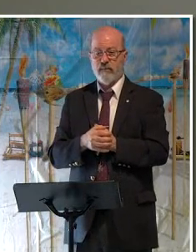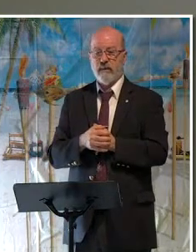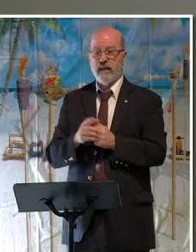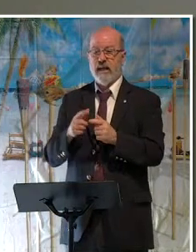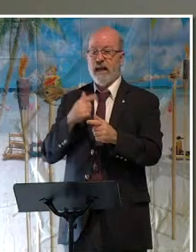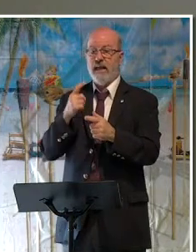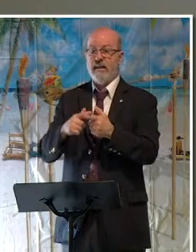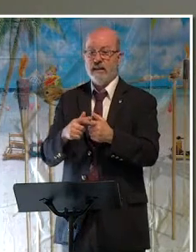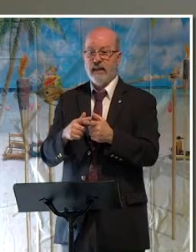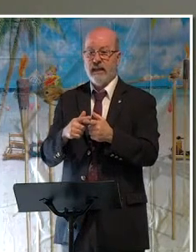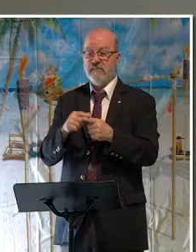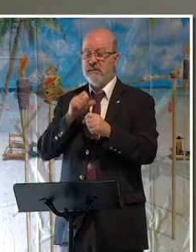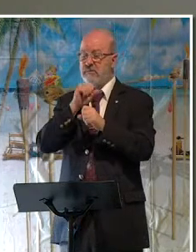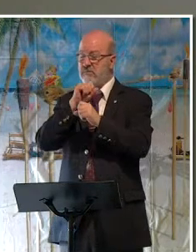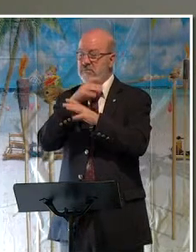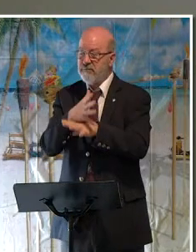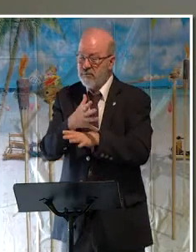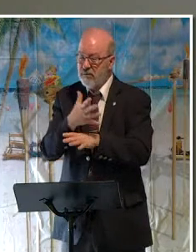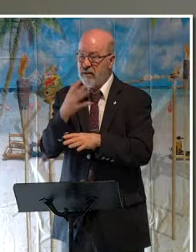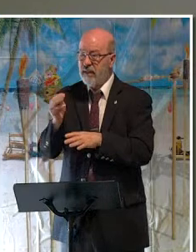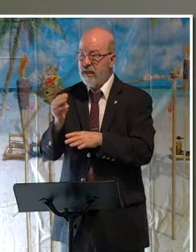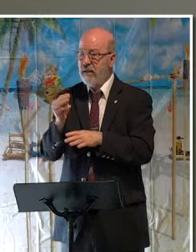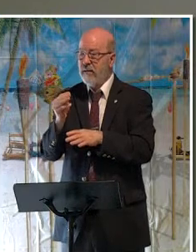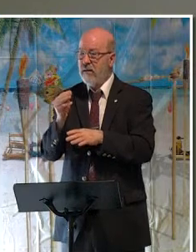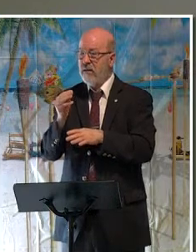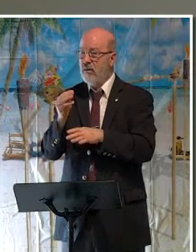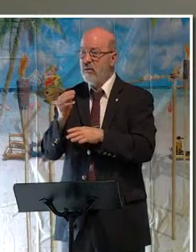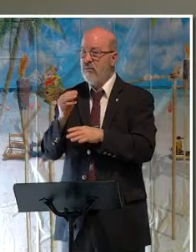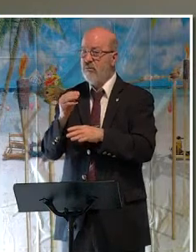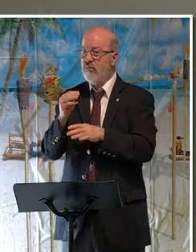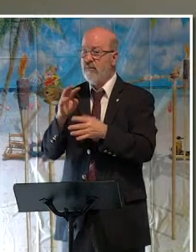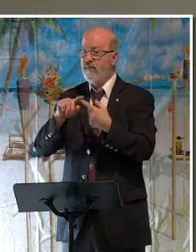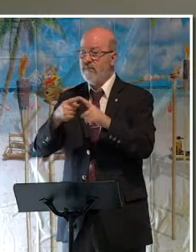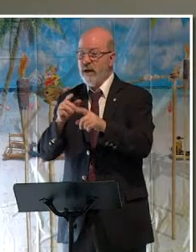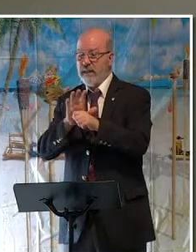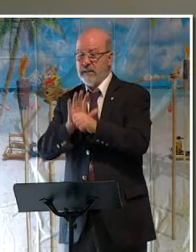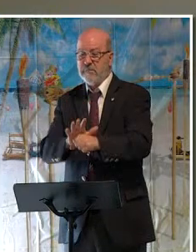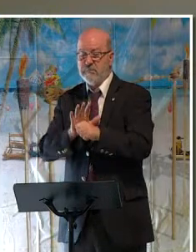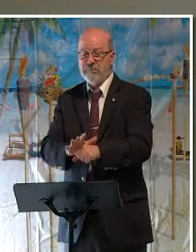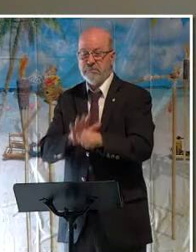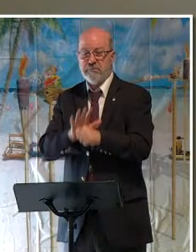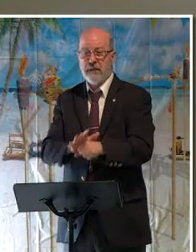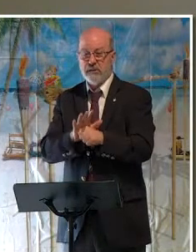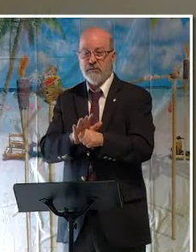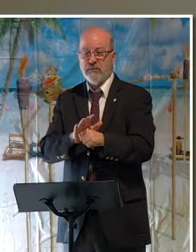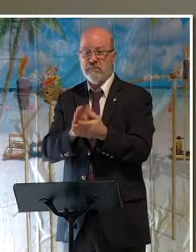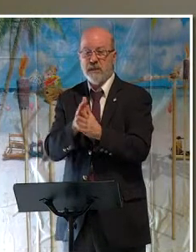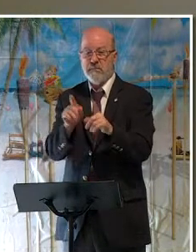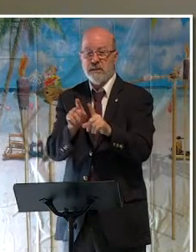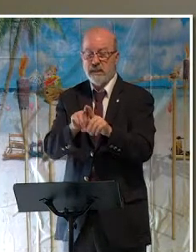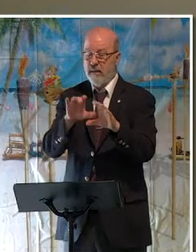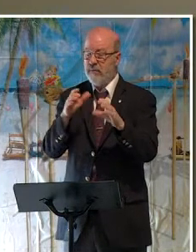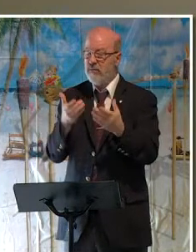And then he would pervert them through peer pressure and conformity to the world.